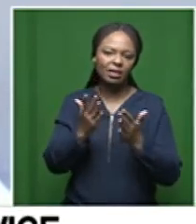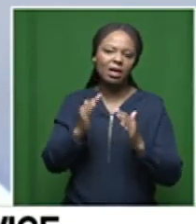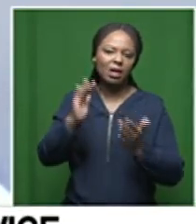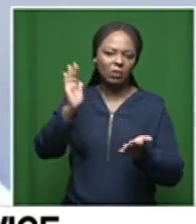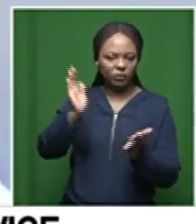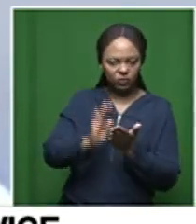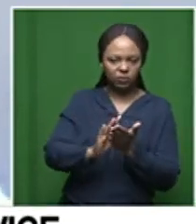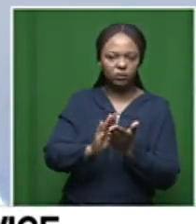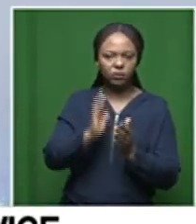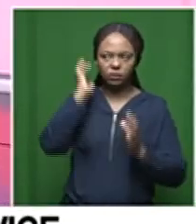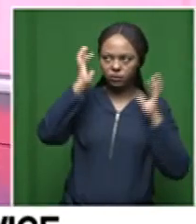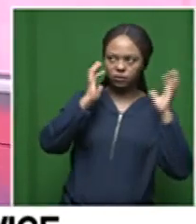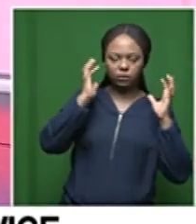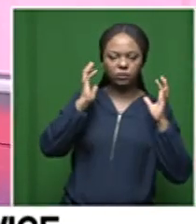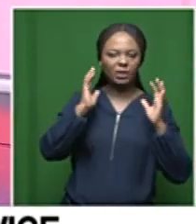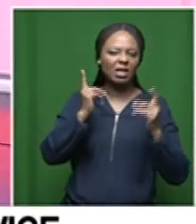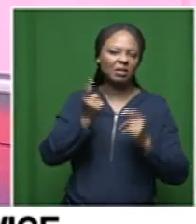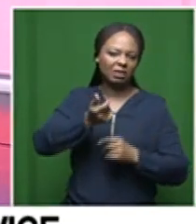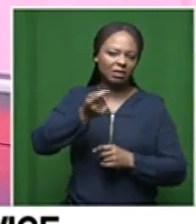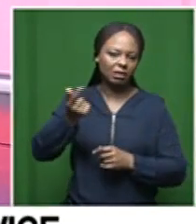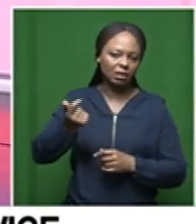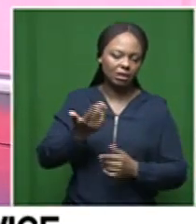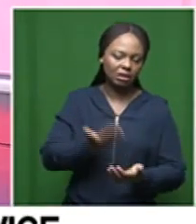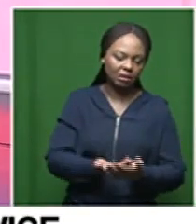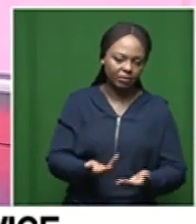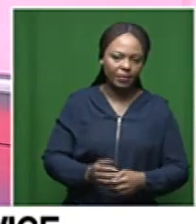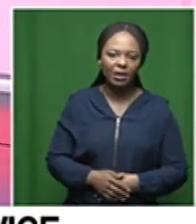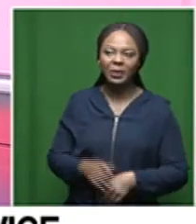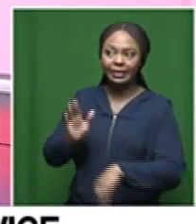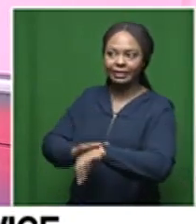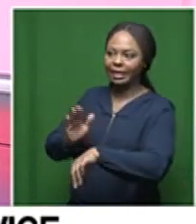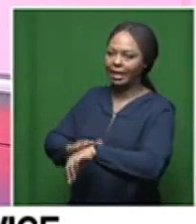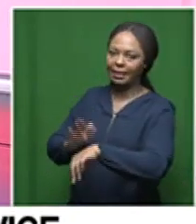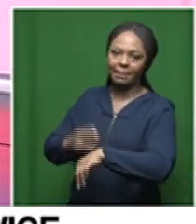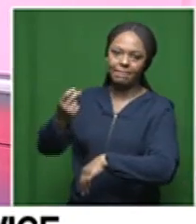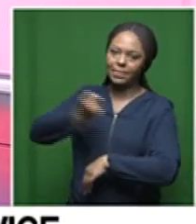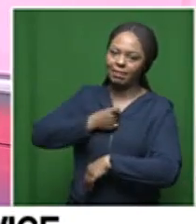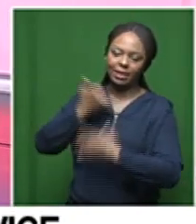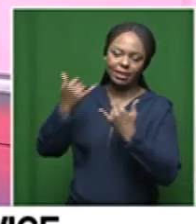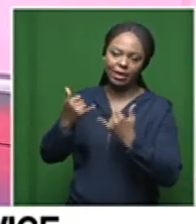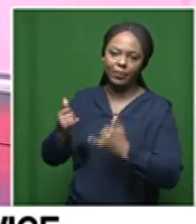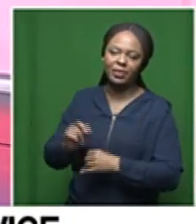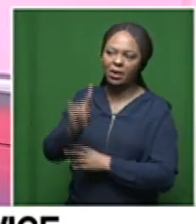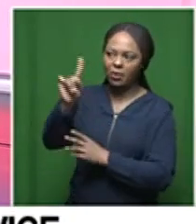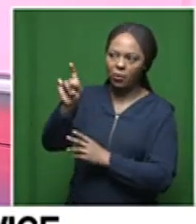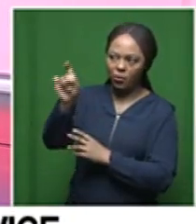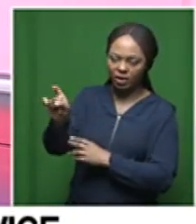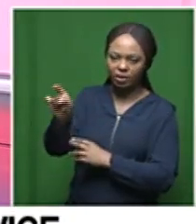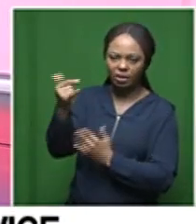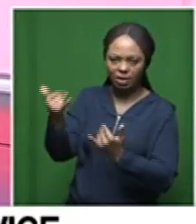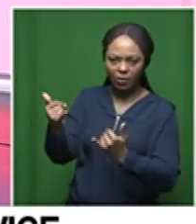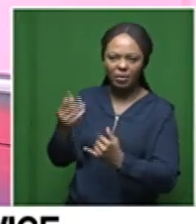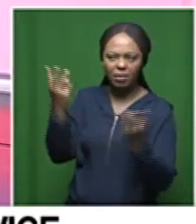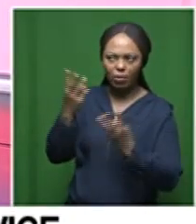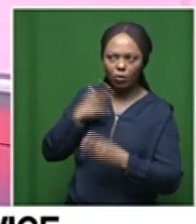feeling lightheaded. Yes, Doc. So very quickly Now, before I you must go, also just- we've run out of time, unfortunately, but one question I'm sure a lot of people have at home is, can